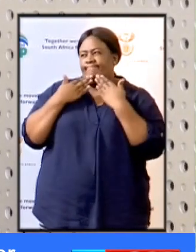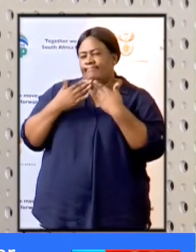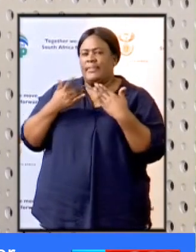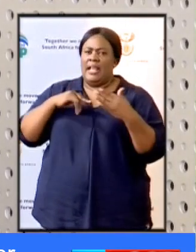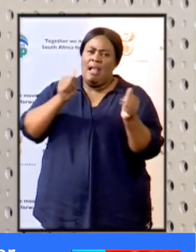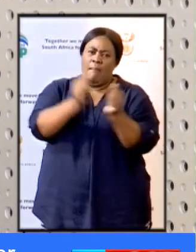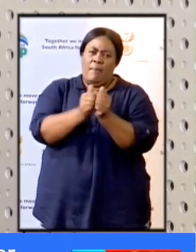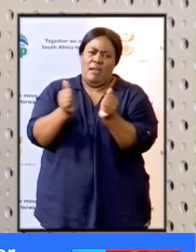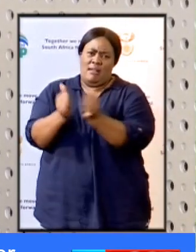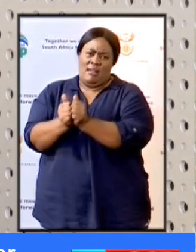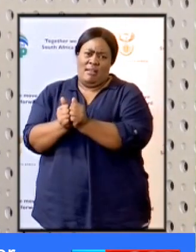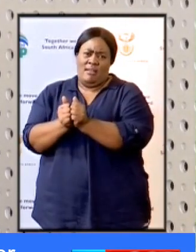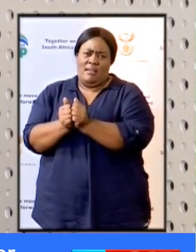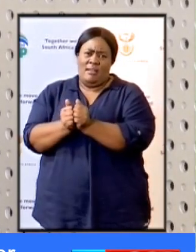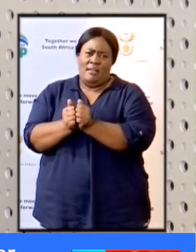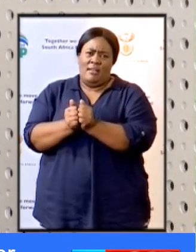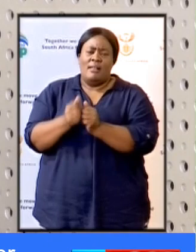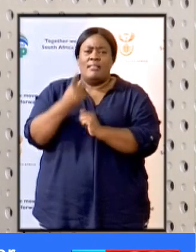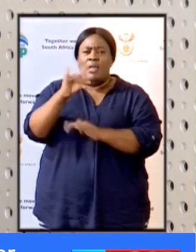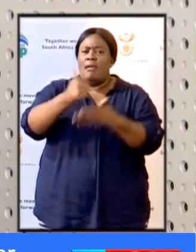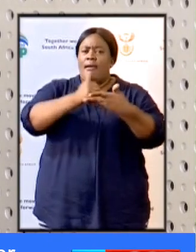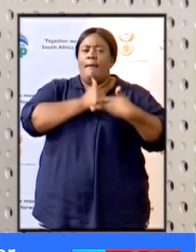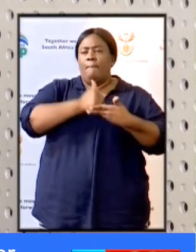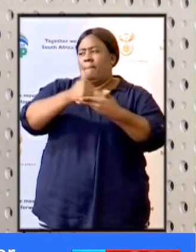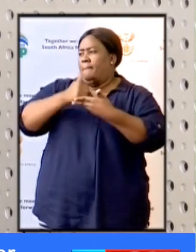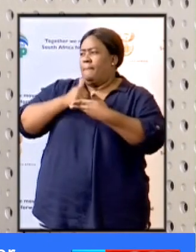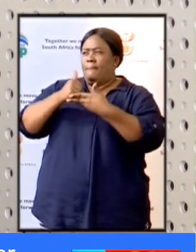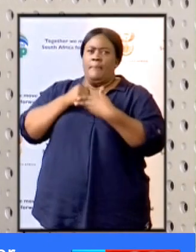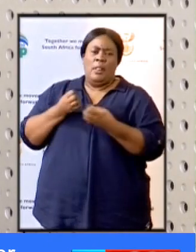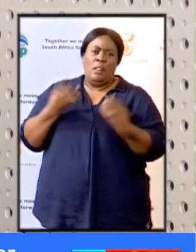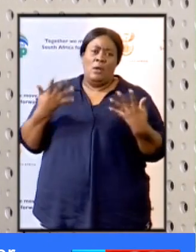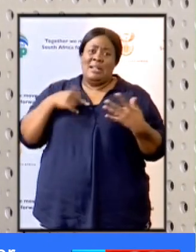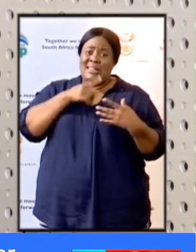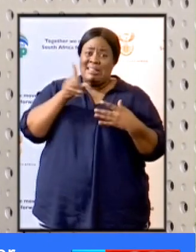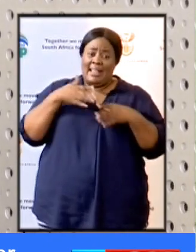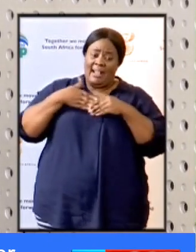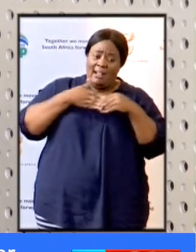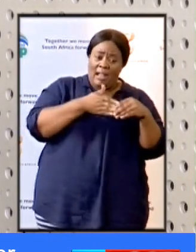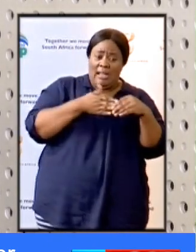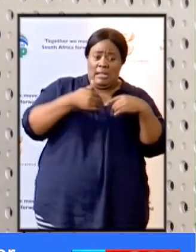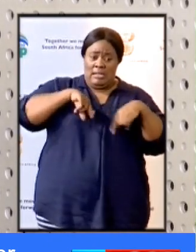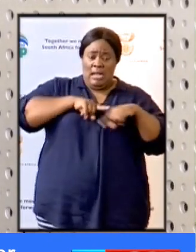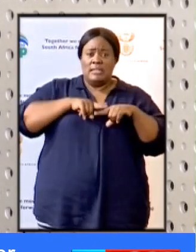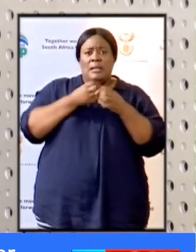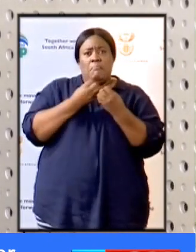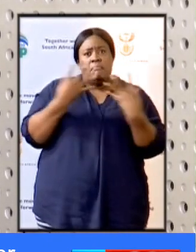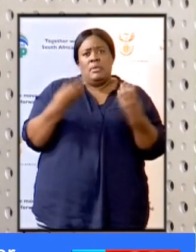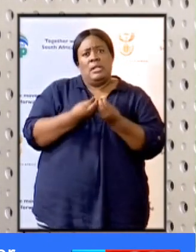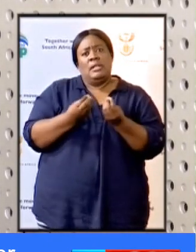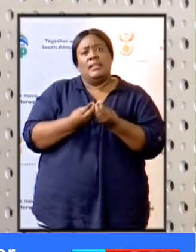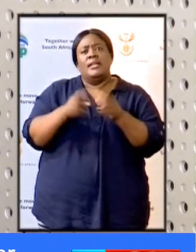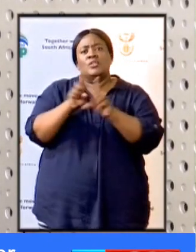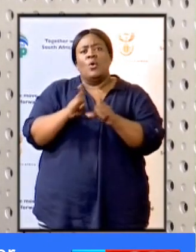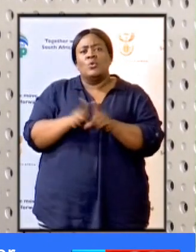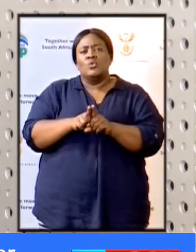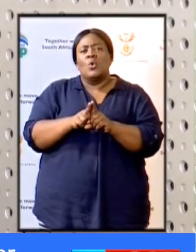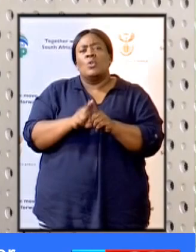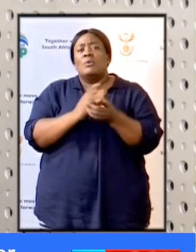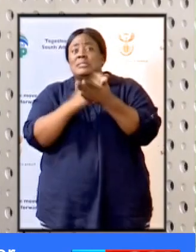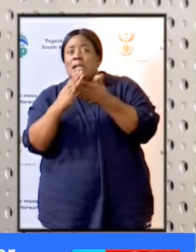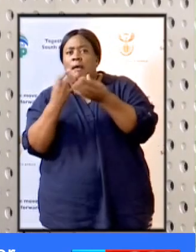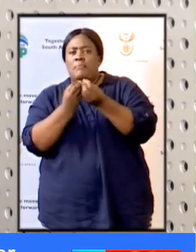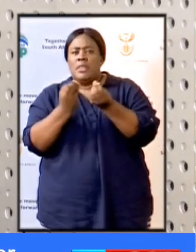They've been extremely helpful. They've guided us on a number of things. There were blind spots that